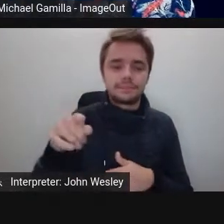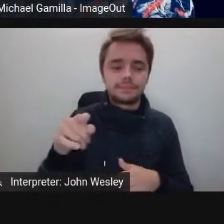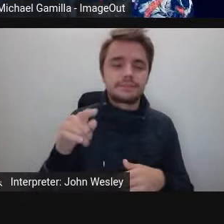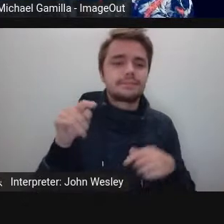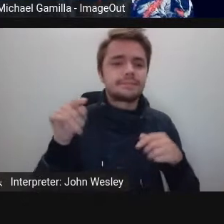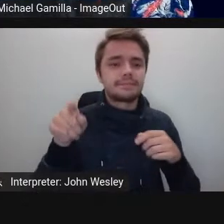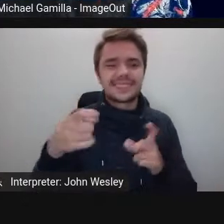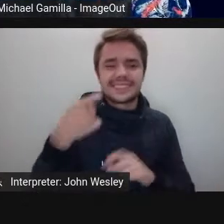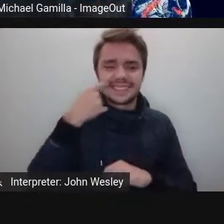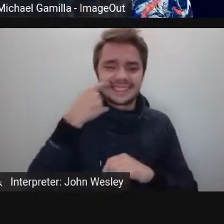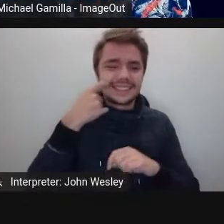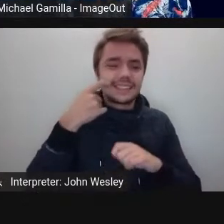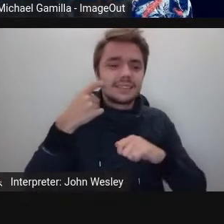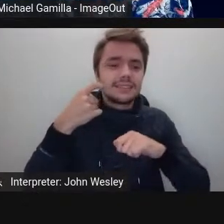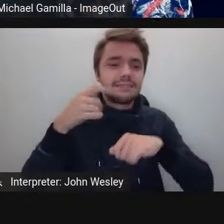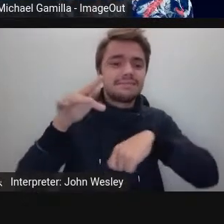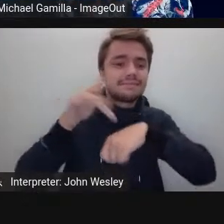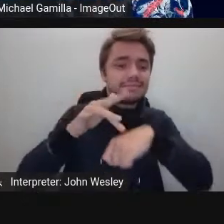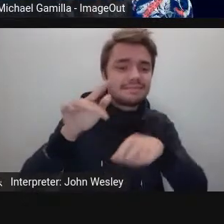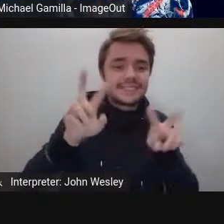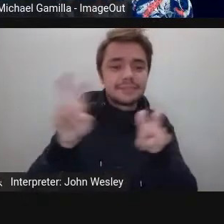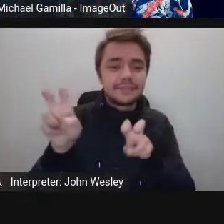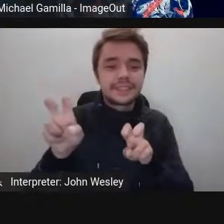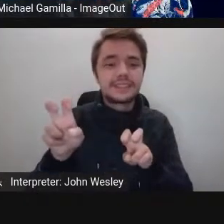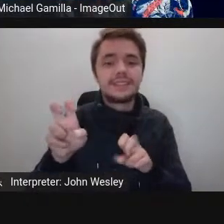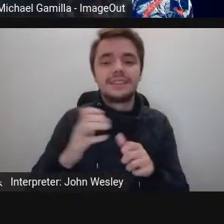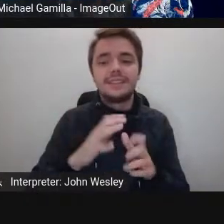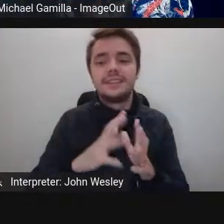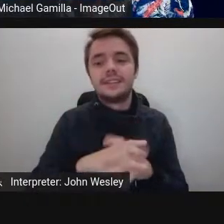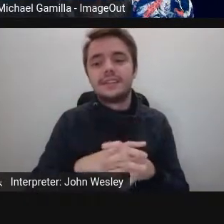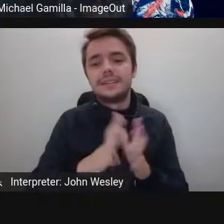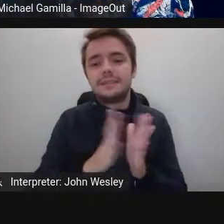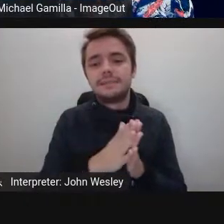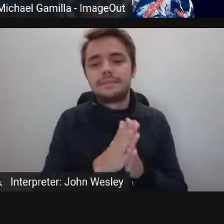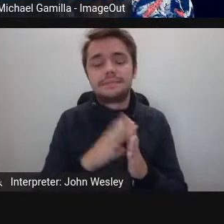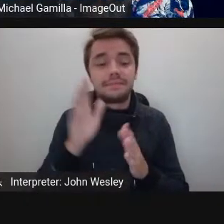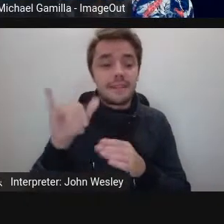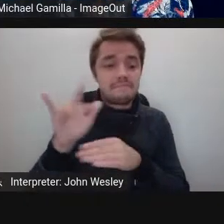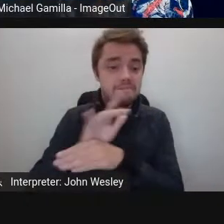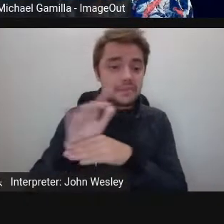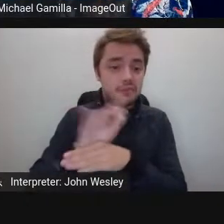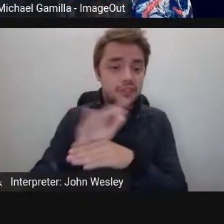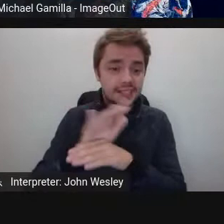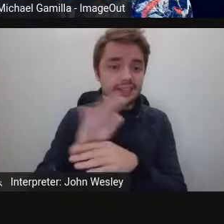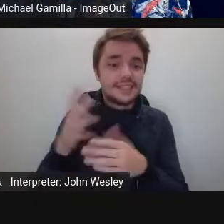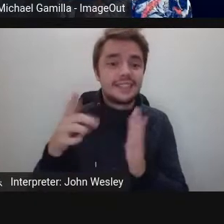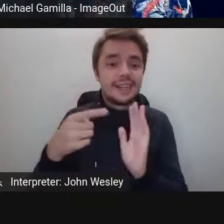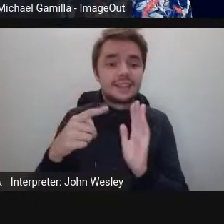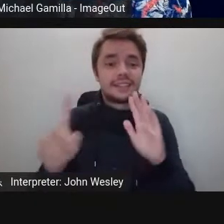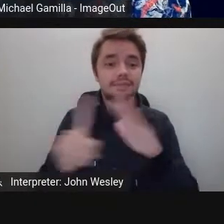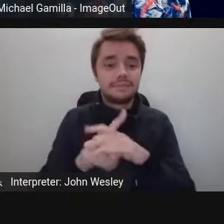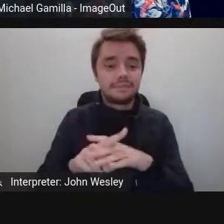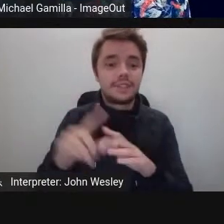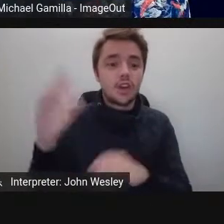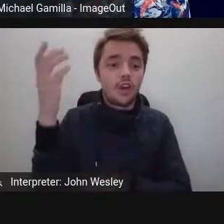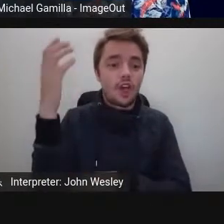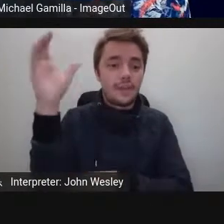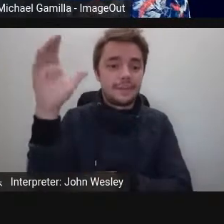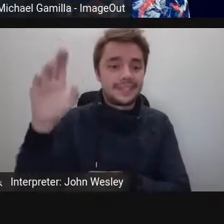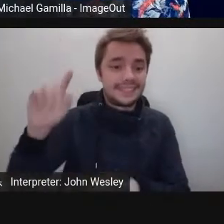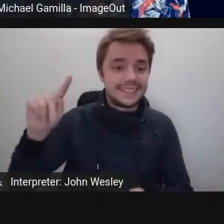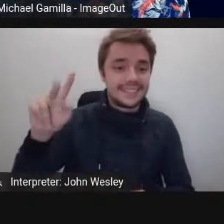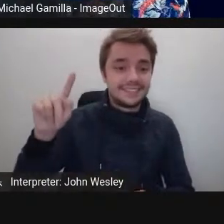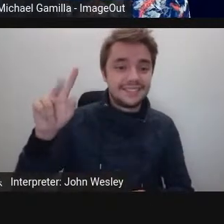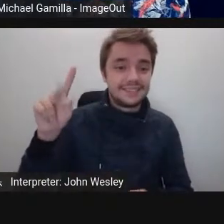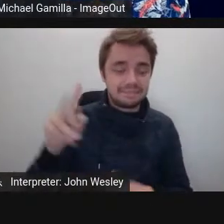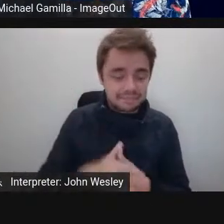that fact that the film has shown on Colombian TV. Was that